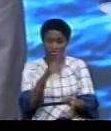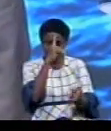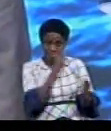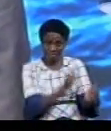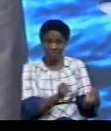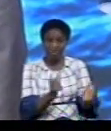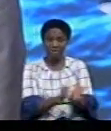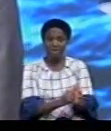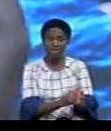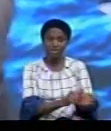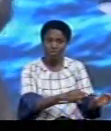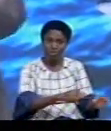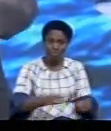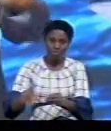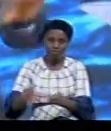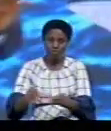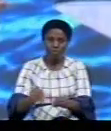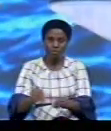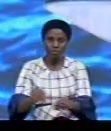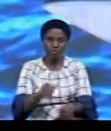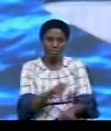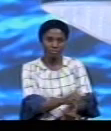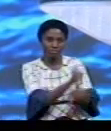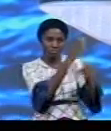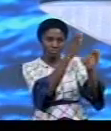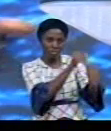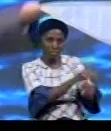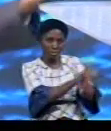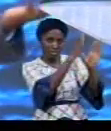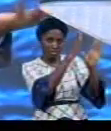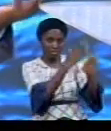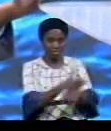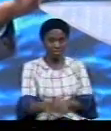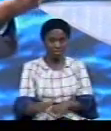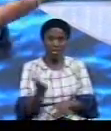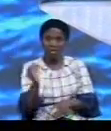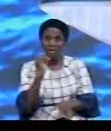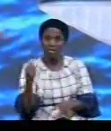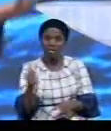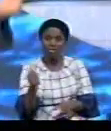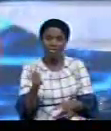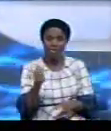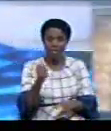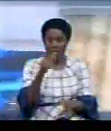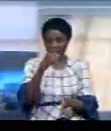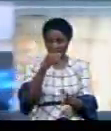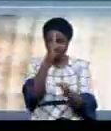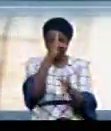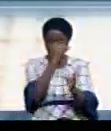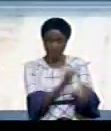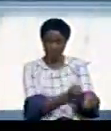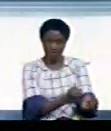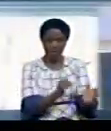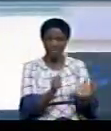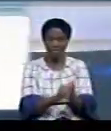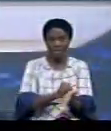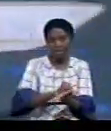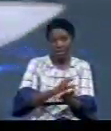moves mountains. There is a faith that sanctifies us, purifies our